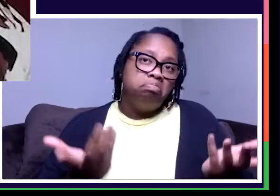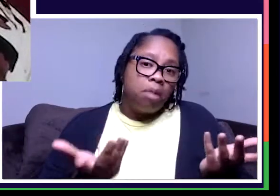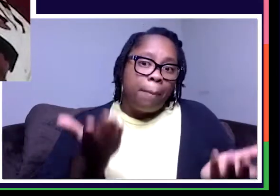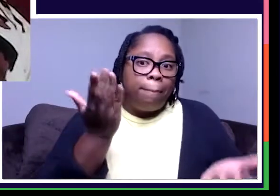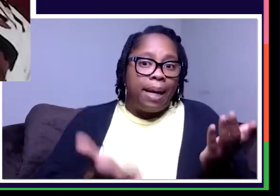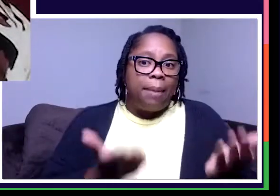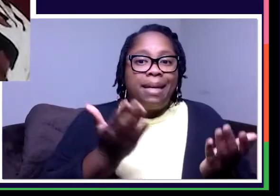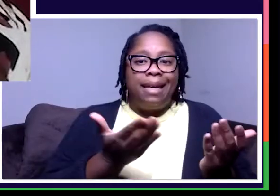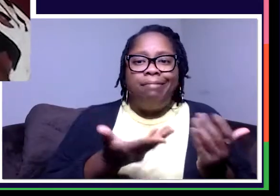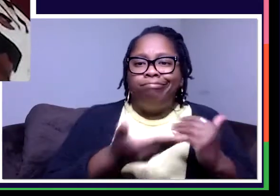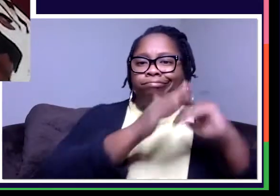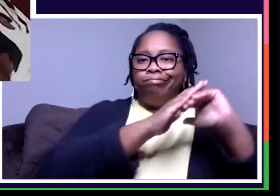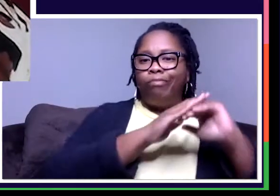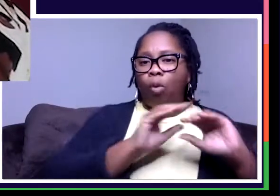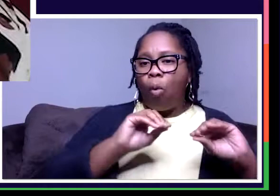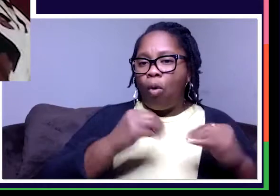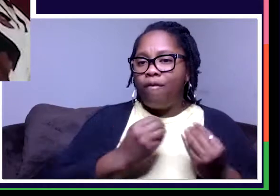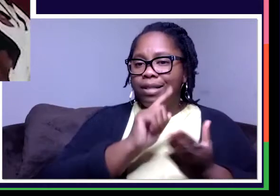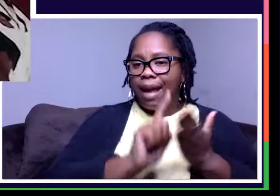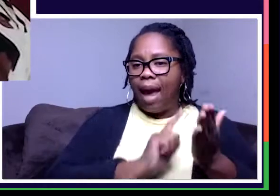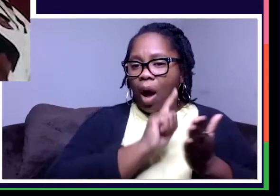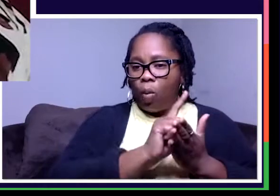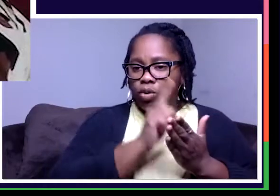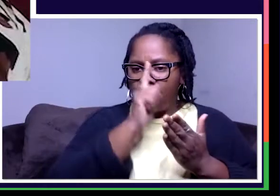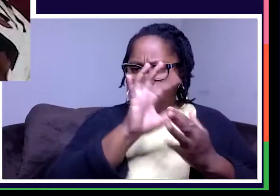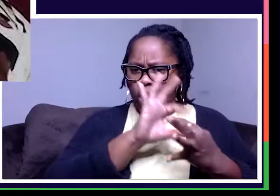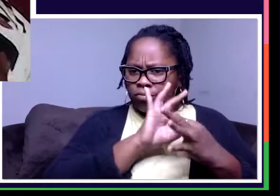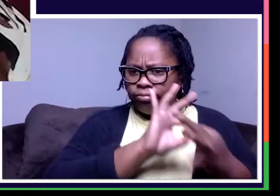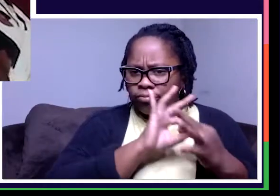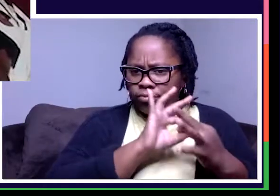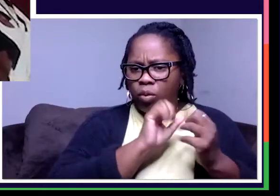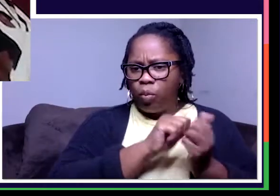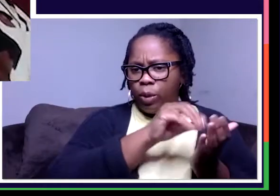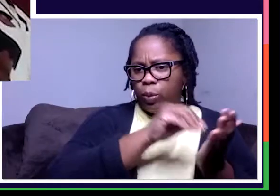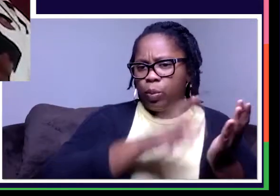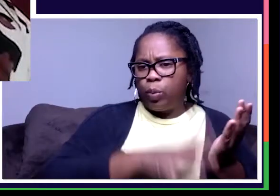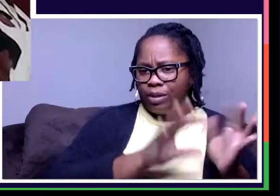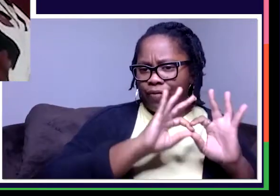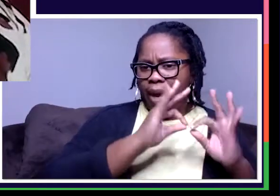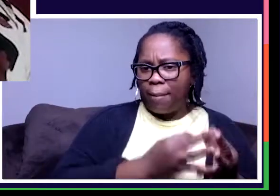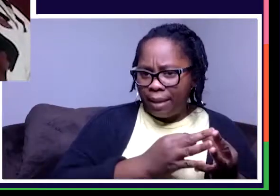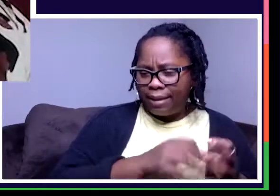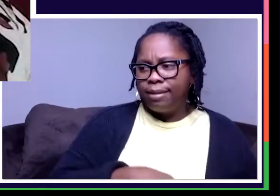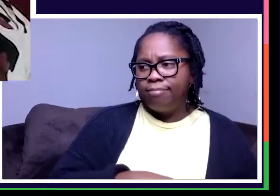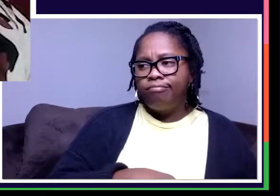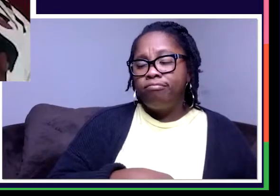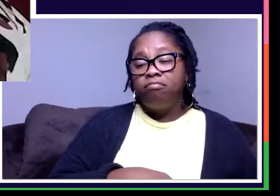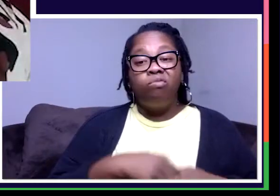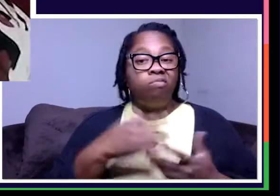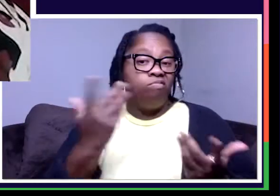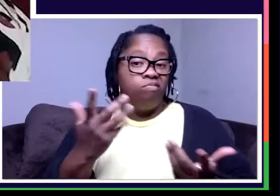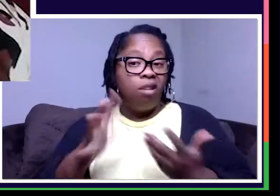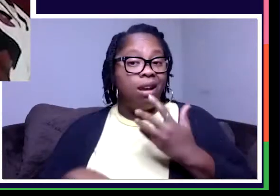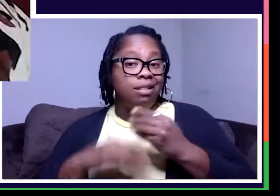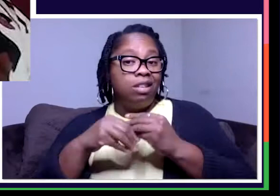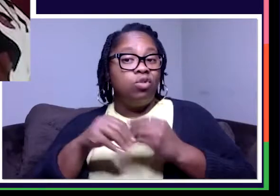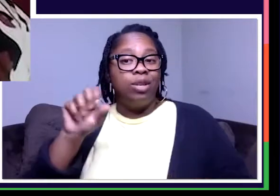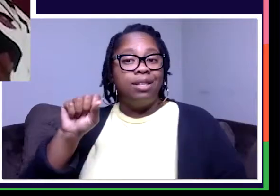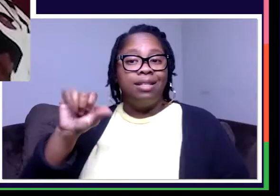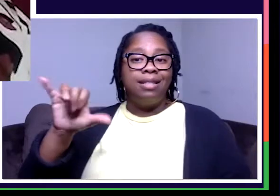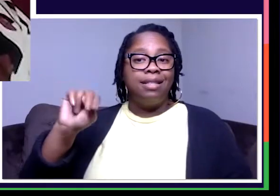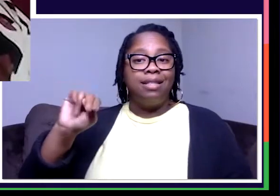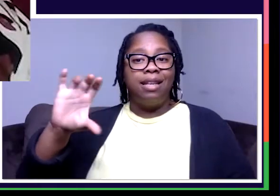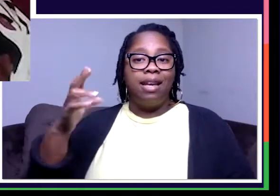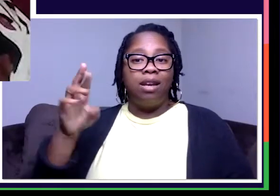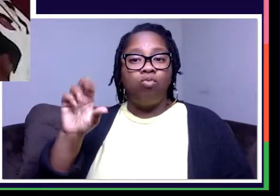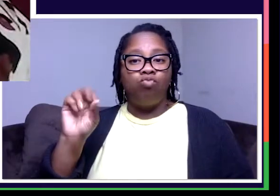are possible include increased office hours for connecting with students and families, and